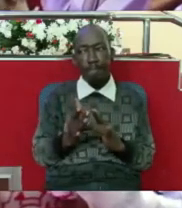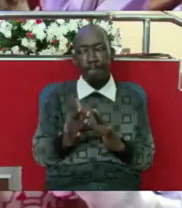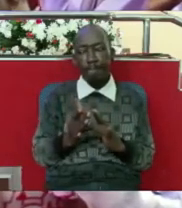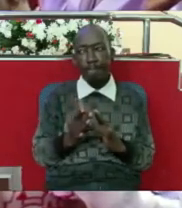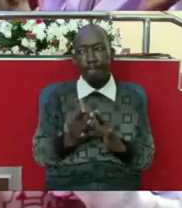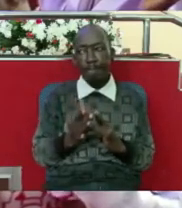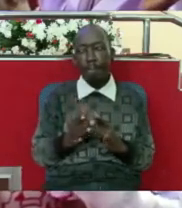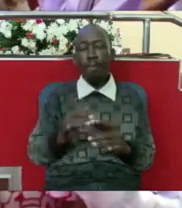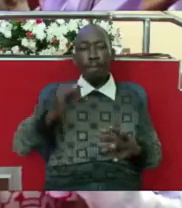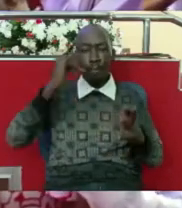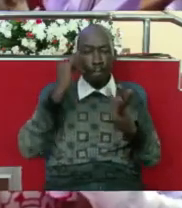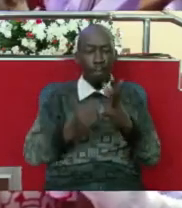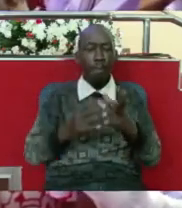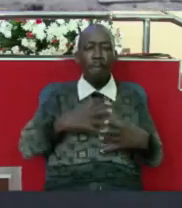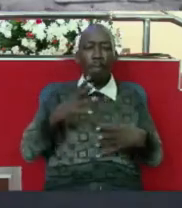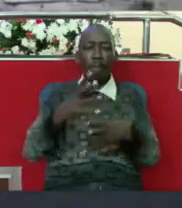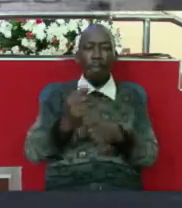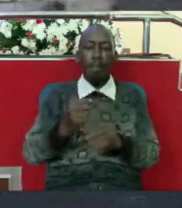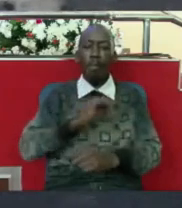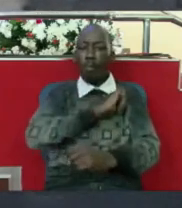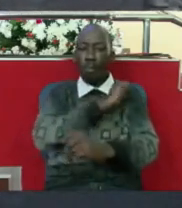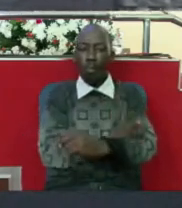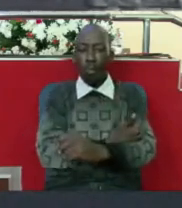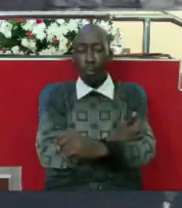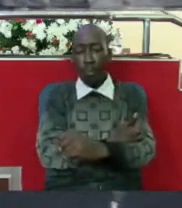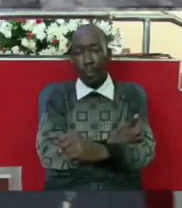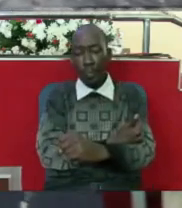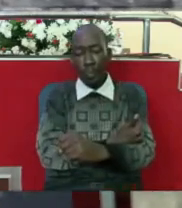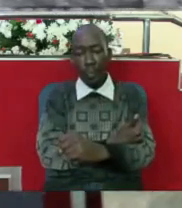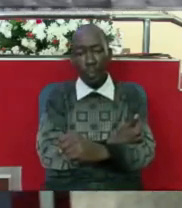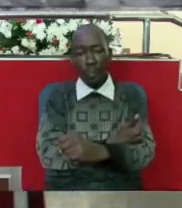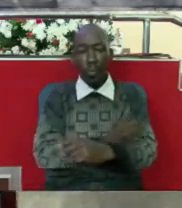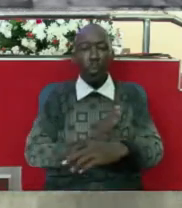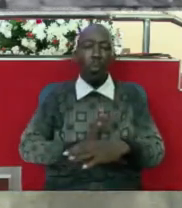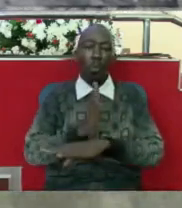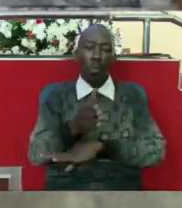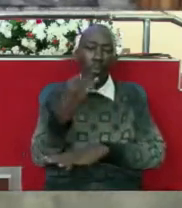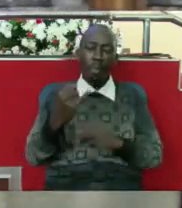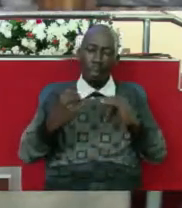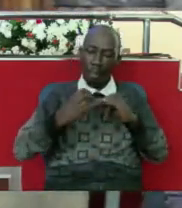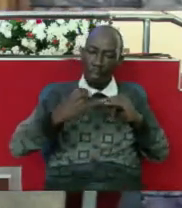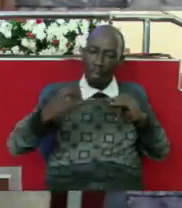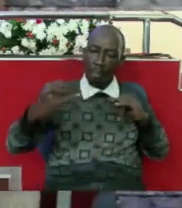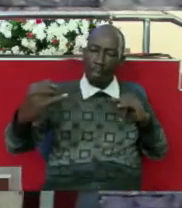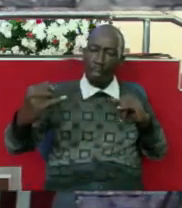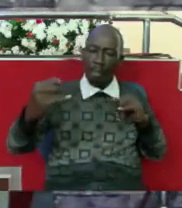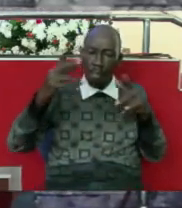Now, lastly, I take authority over the lying